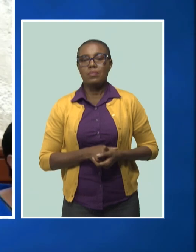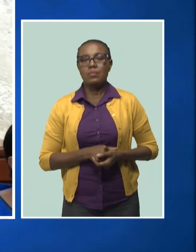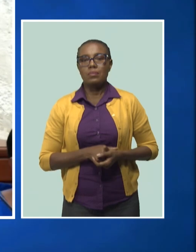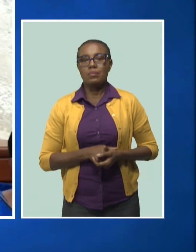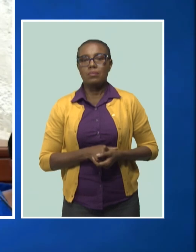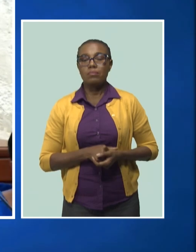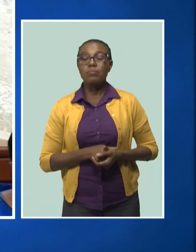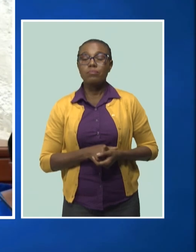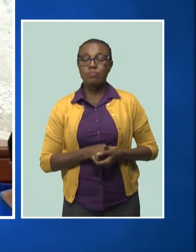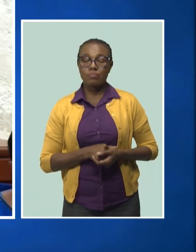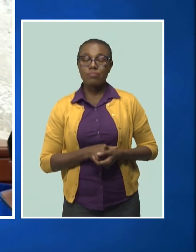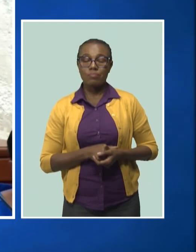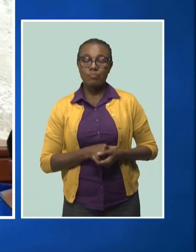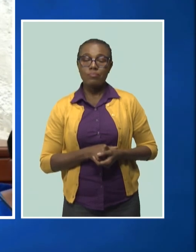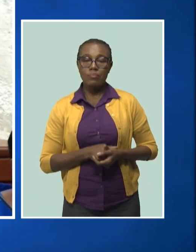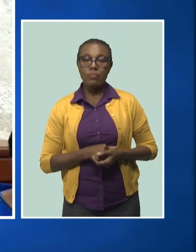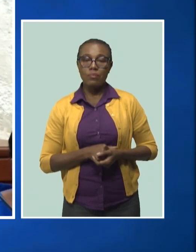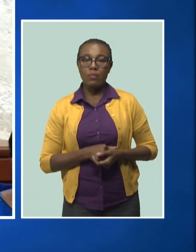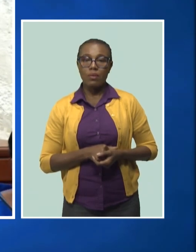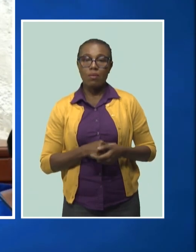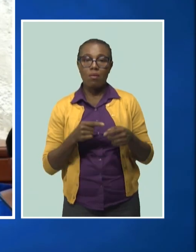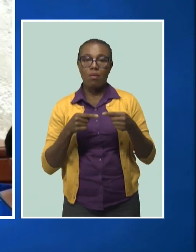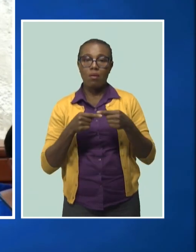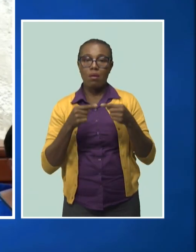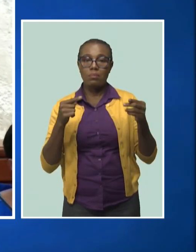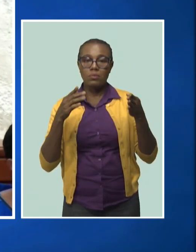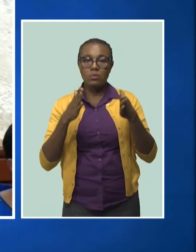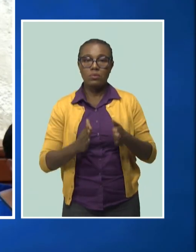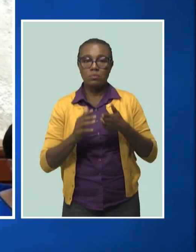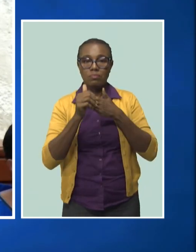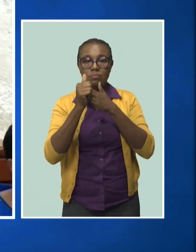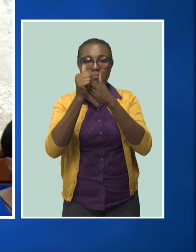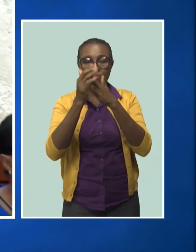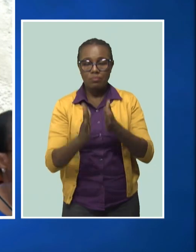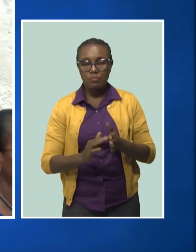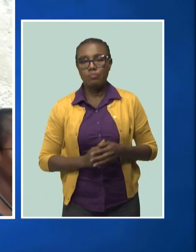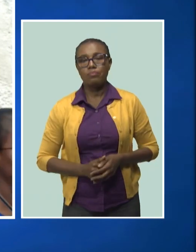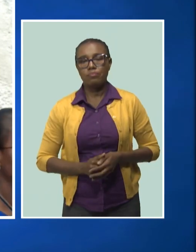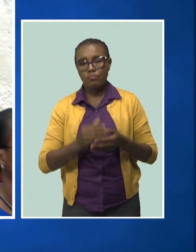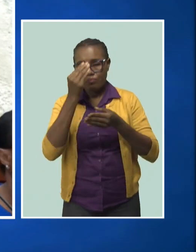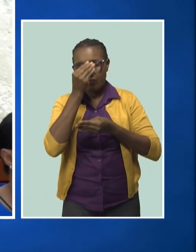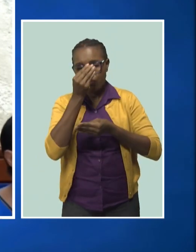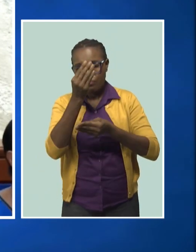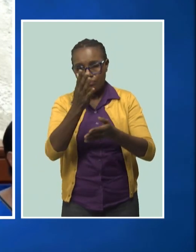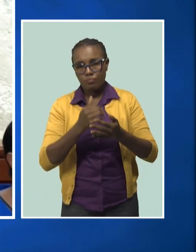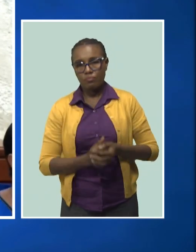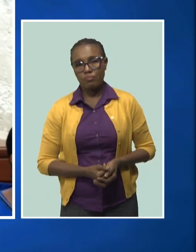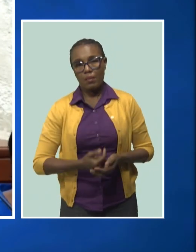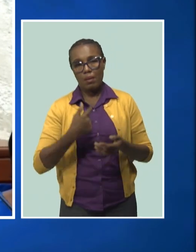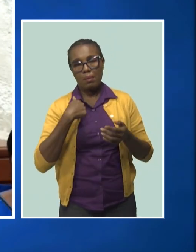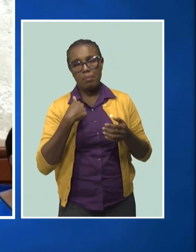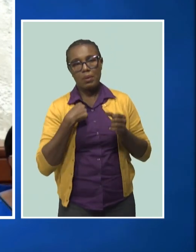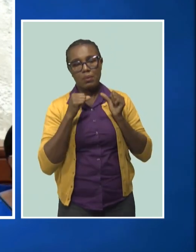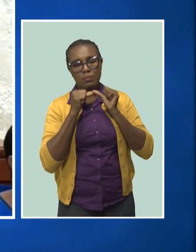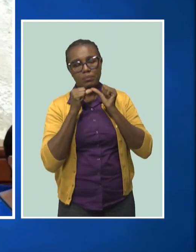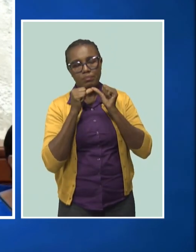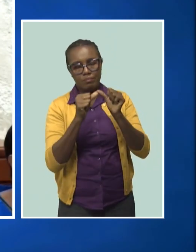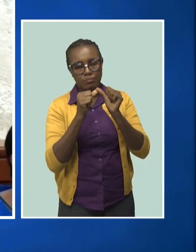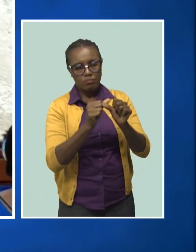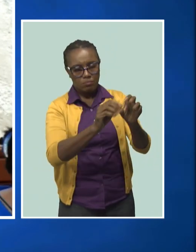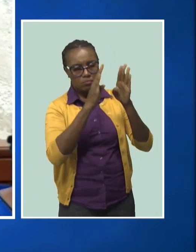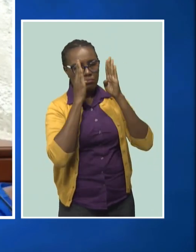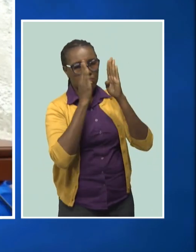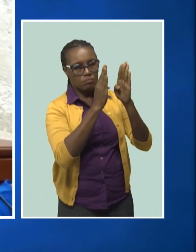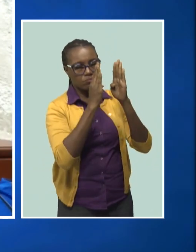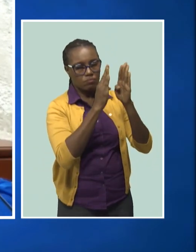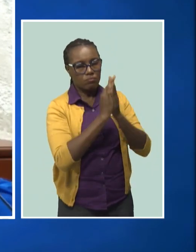The opposition to know that I will remain focused when it comes to representing the good people